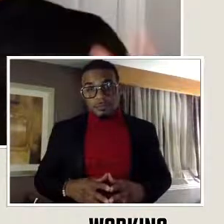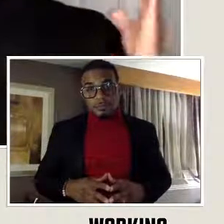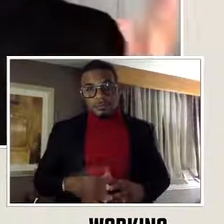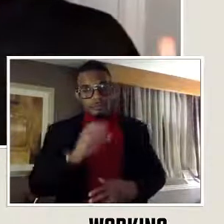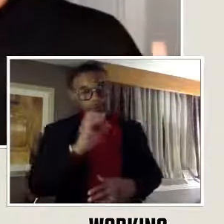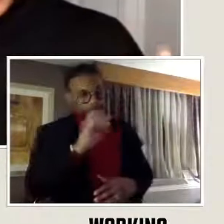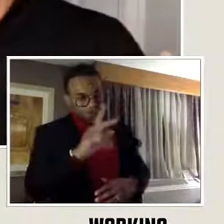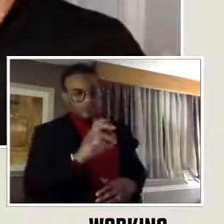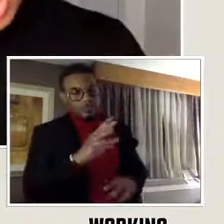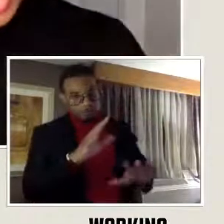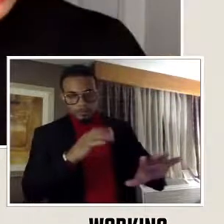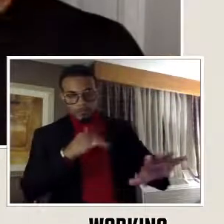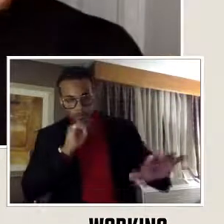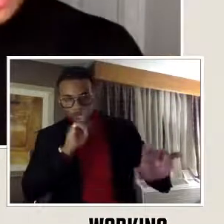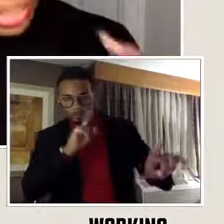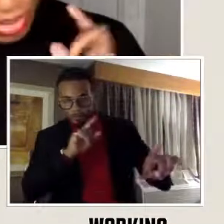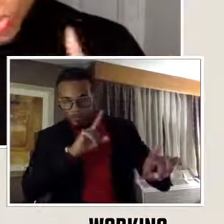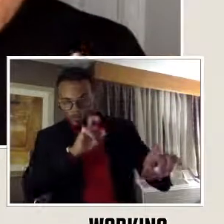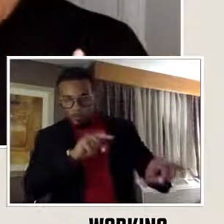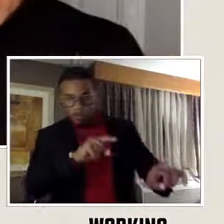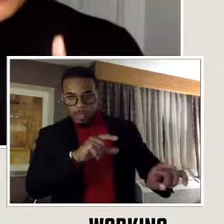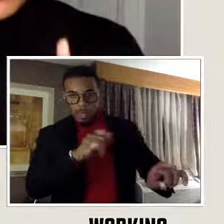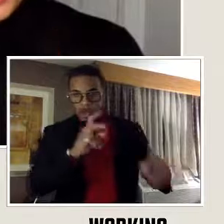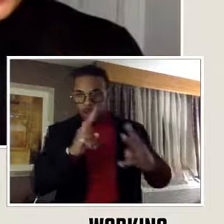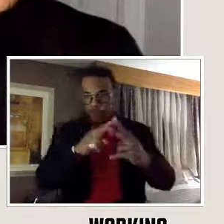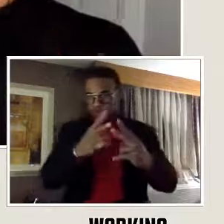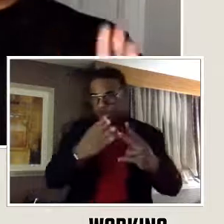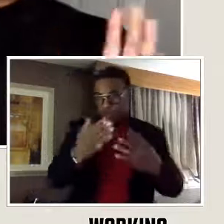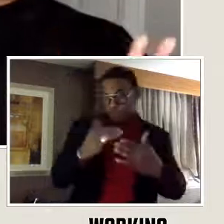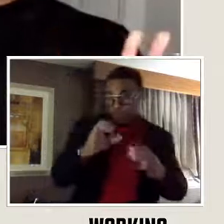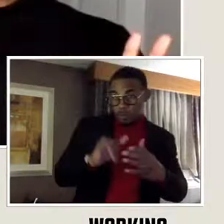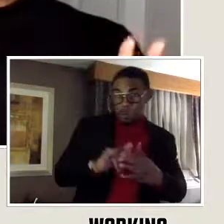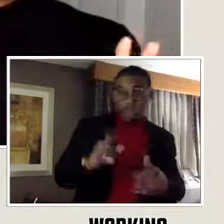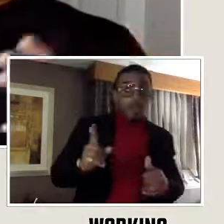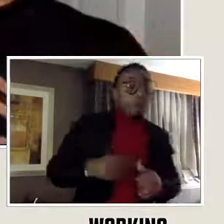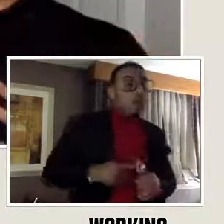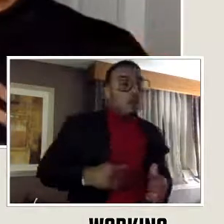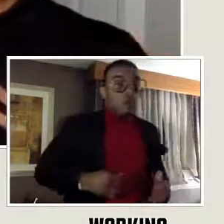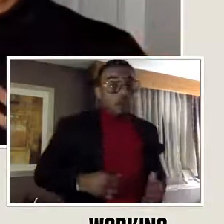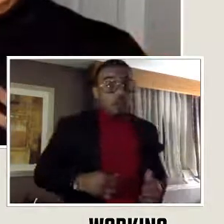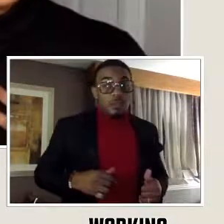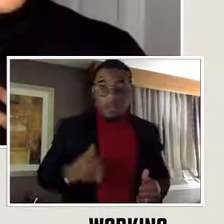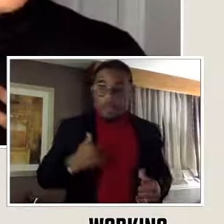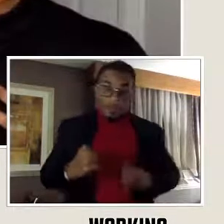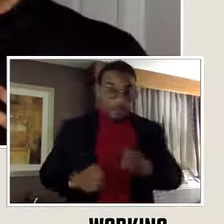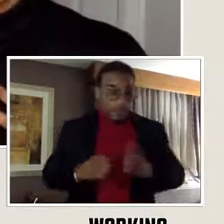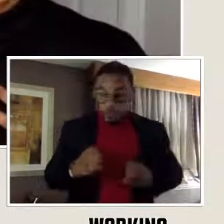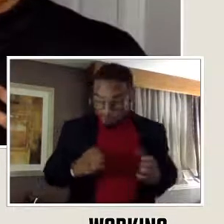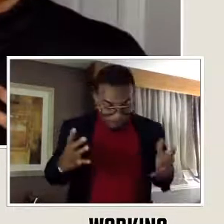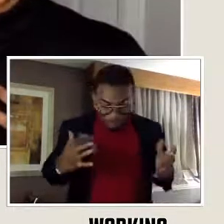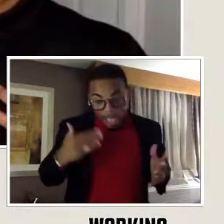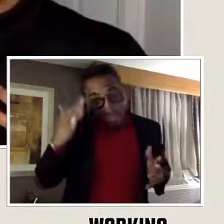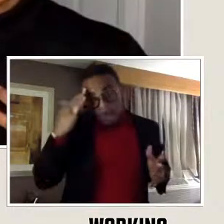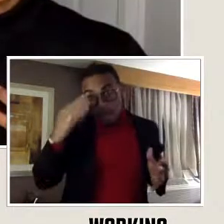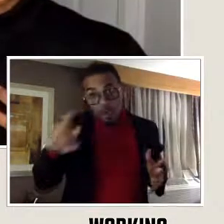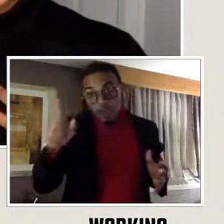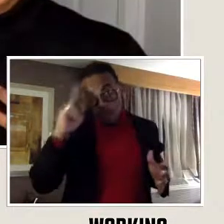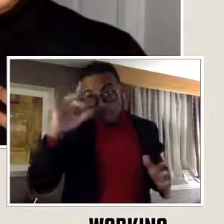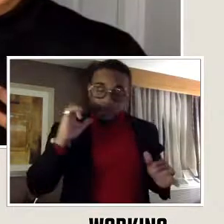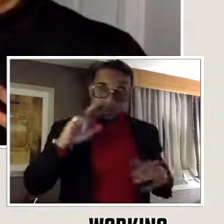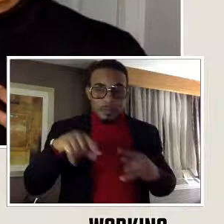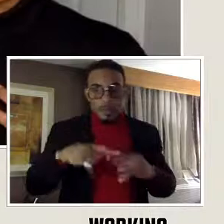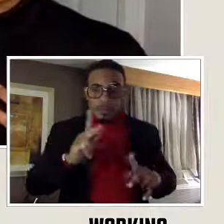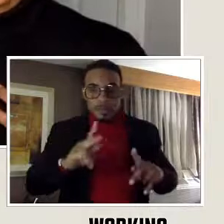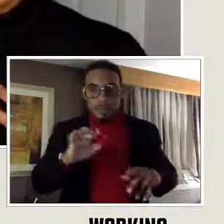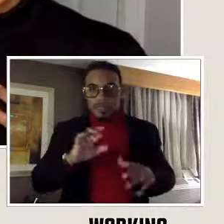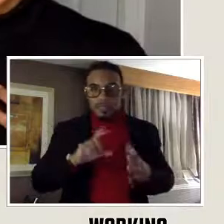Okay, I want to answer your question. I got to do two things before I do that. First, I'm emotional. I know y'all thought this was just about the